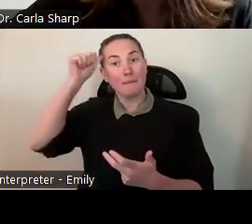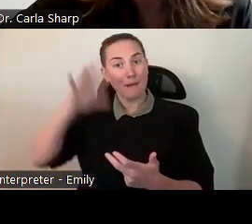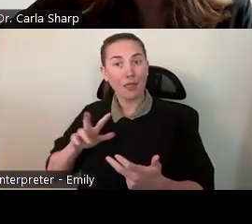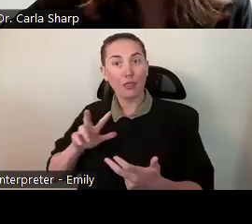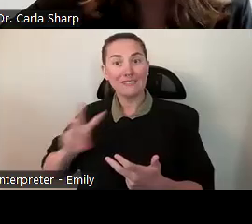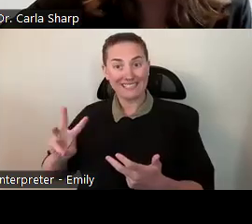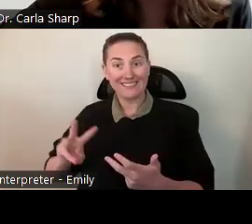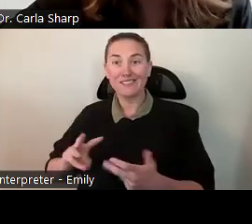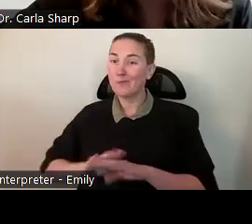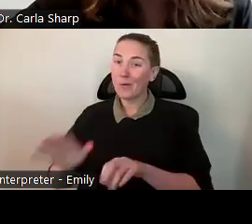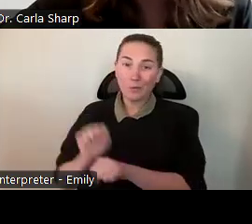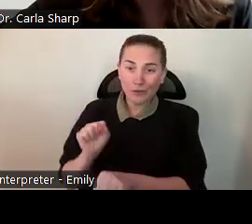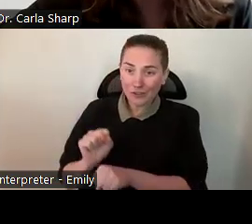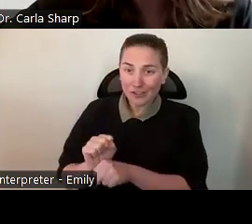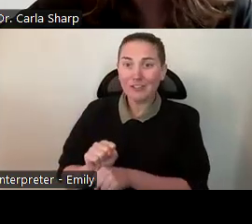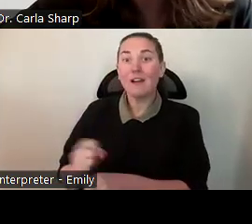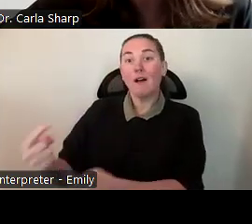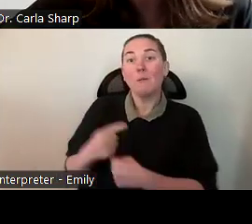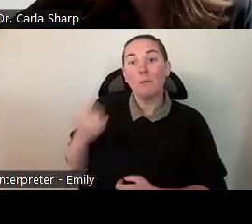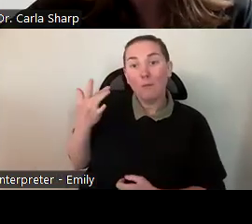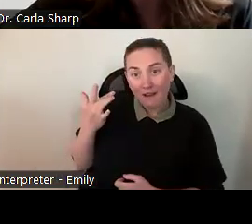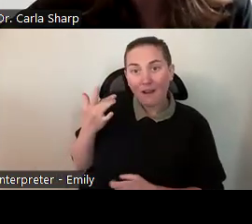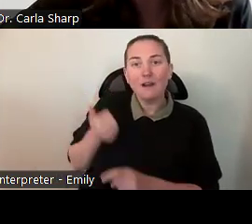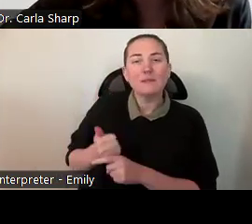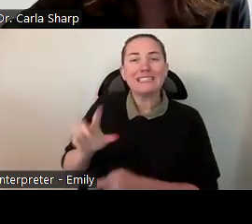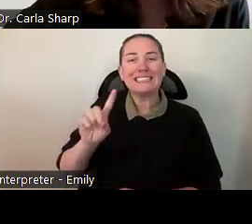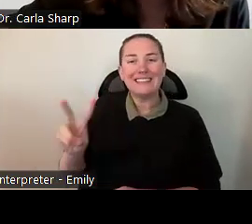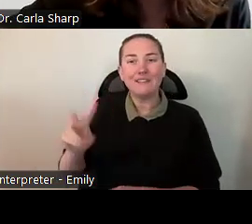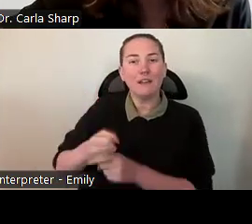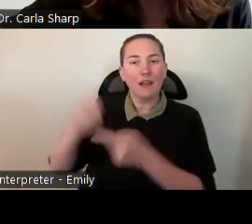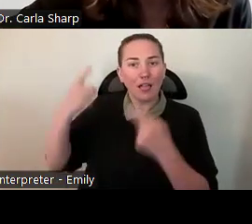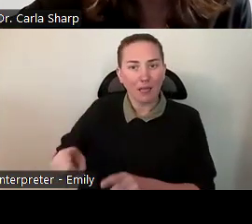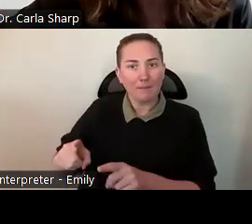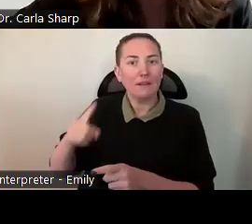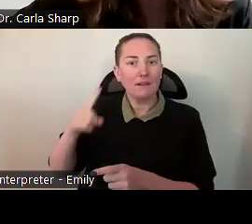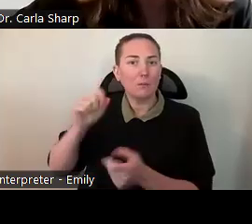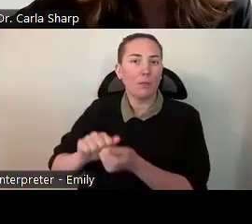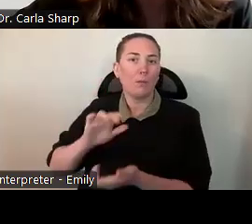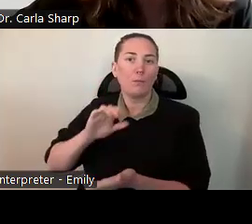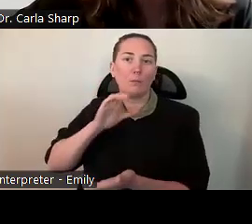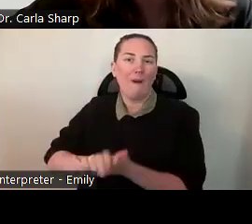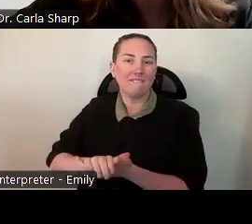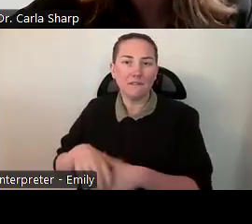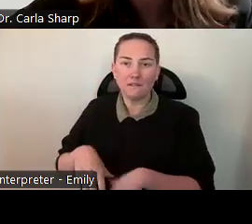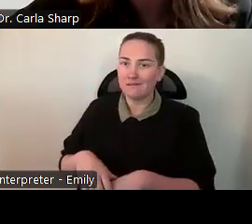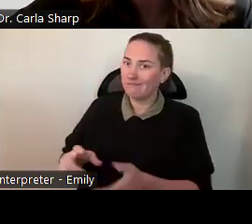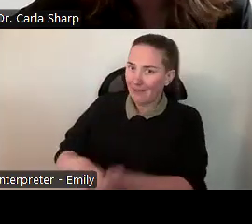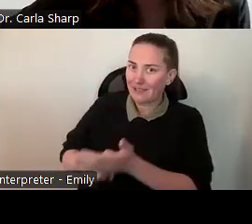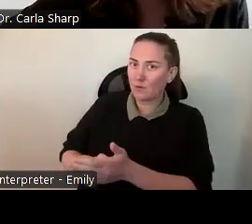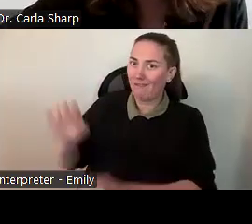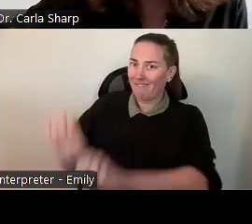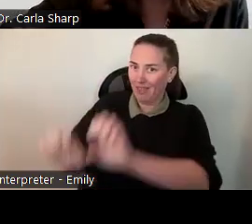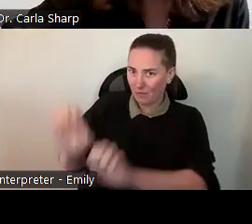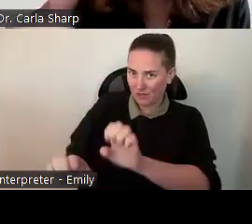of work. He's coming in because he had a domestic violence incident with his wife. It's a mandatory evaluation, a more